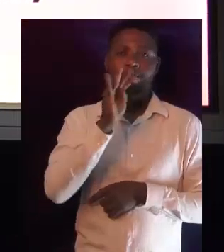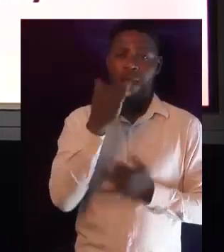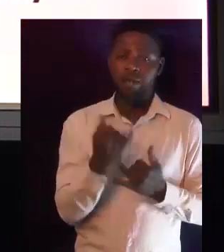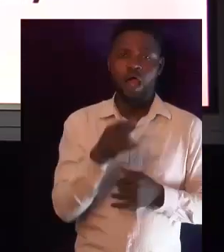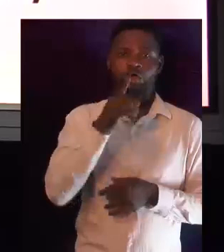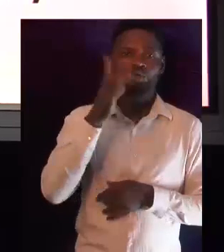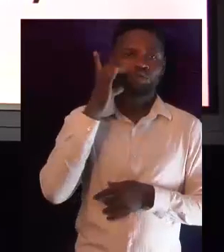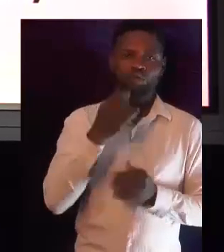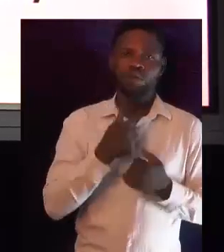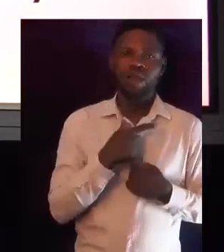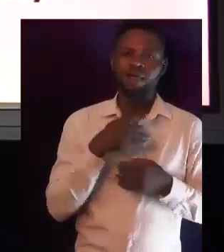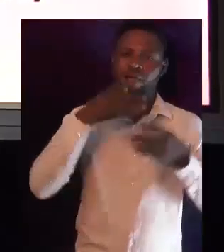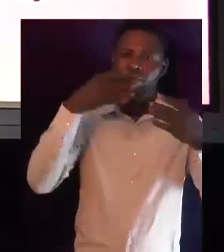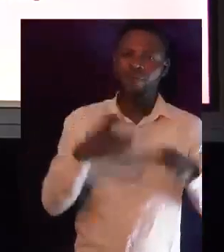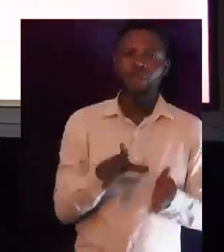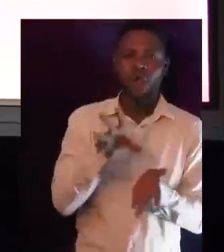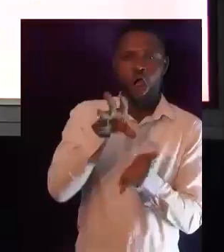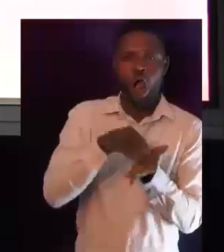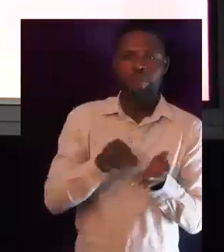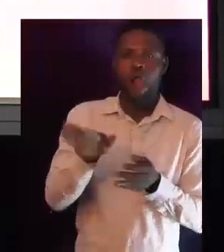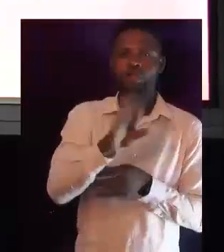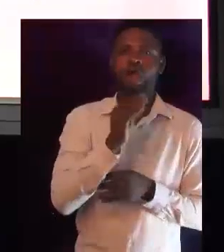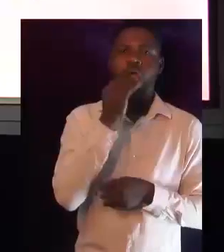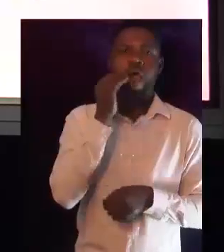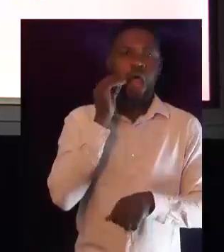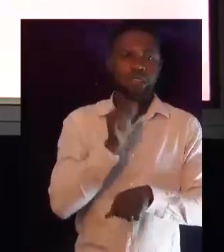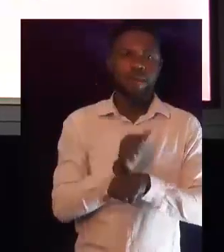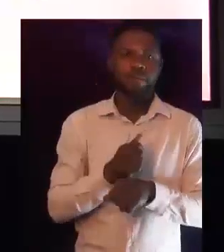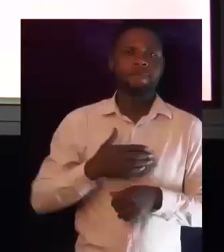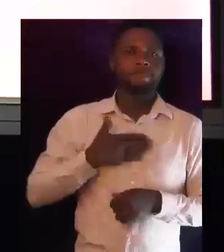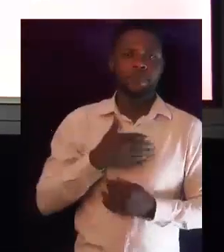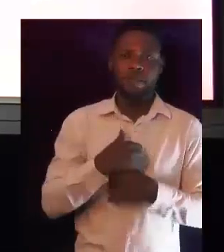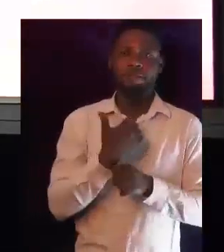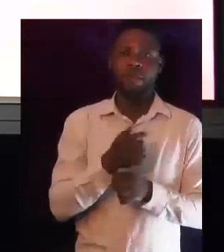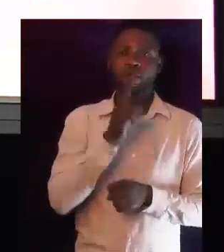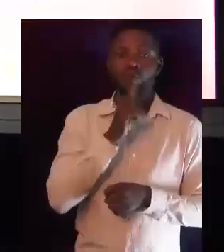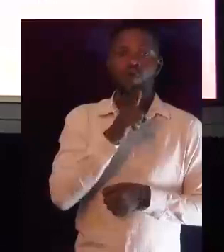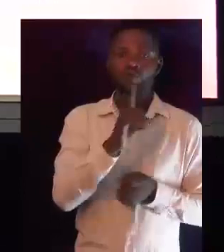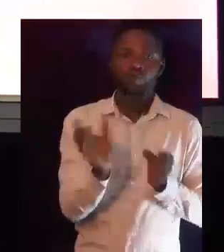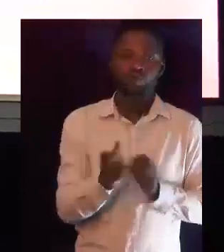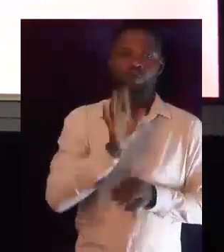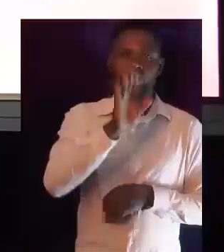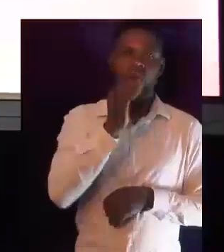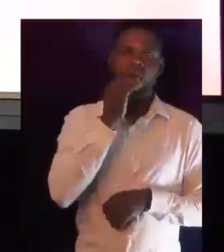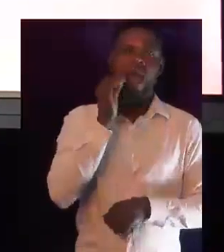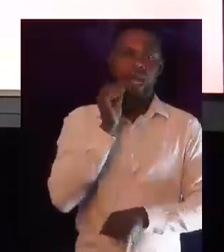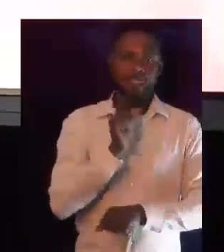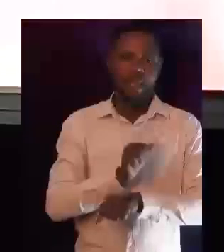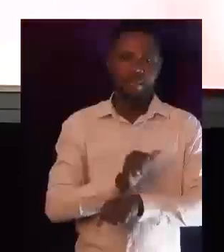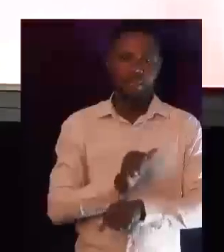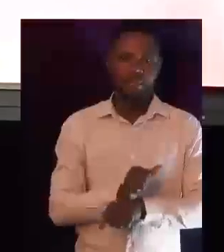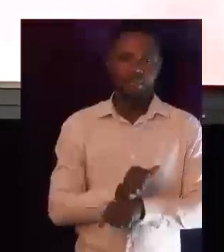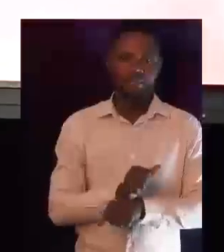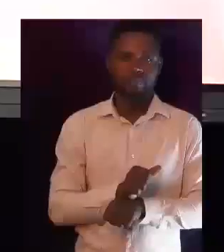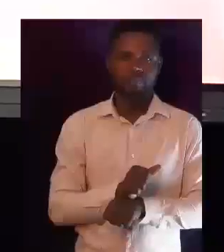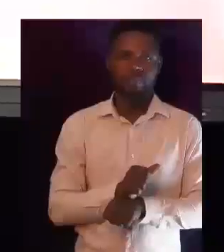her. By now, I believe you should have finished copying that assignment. Please make sure you do your